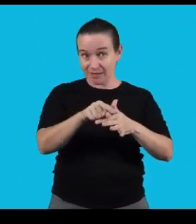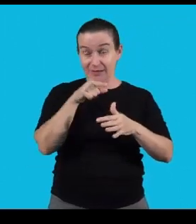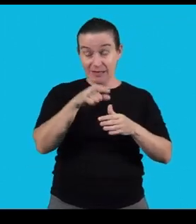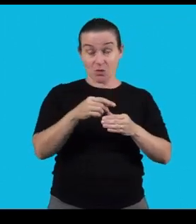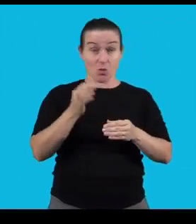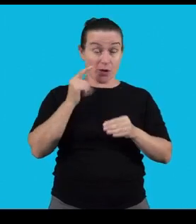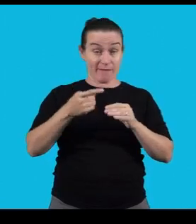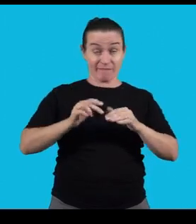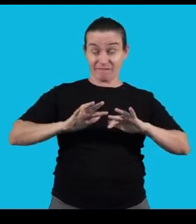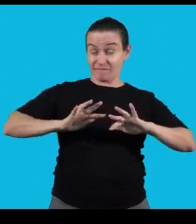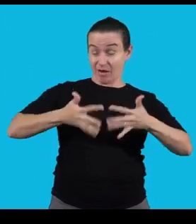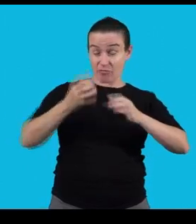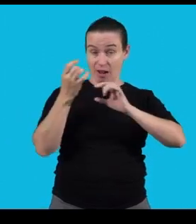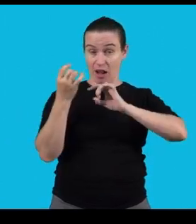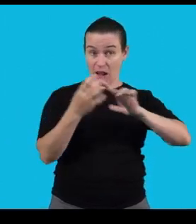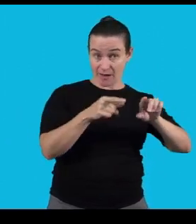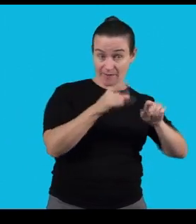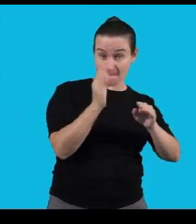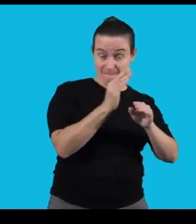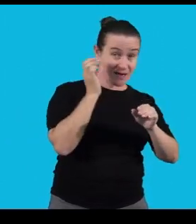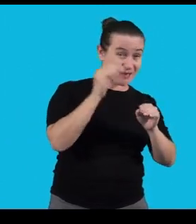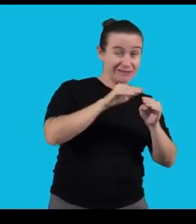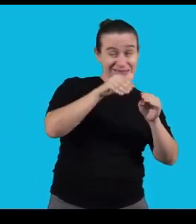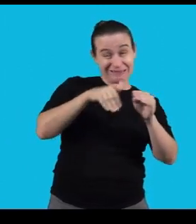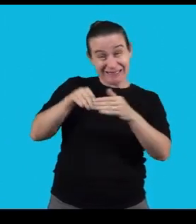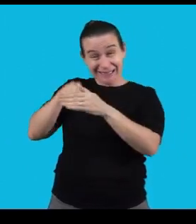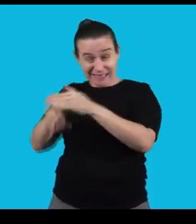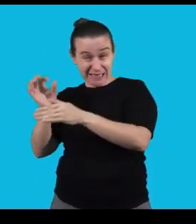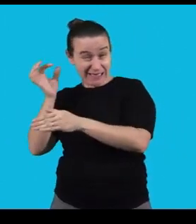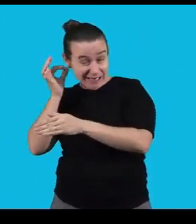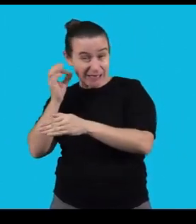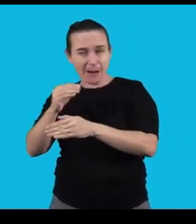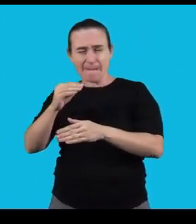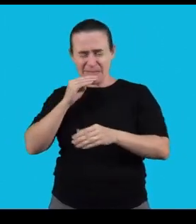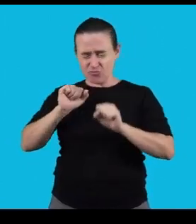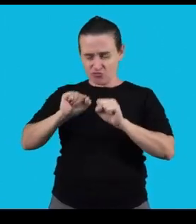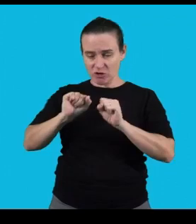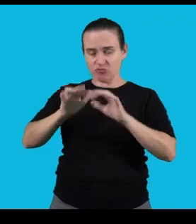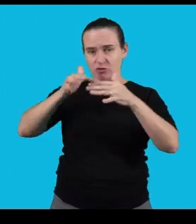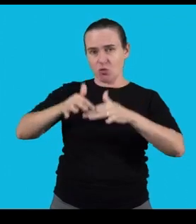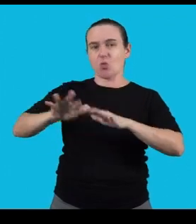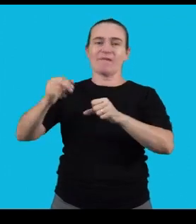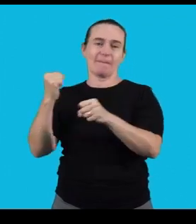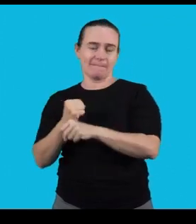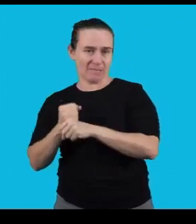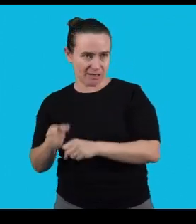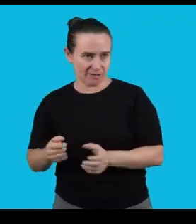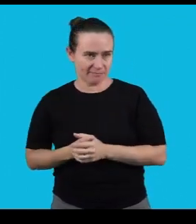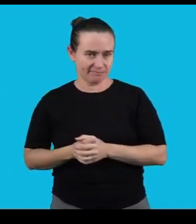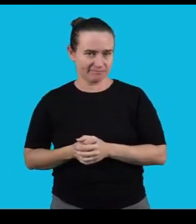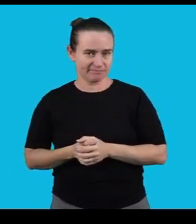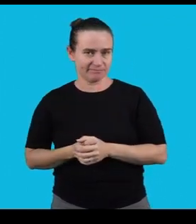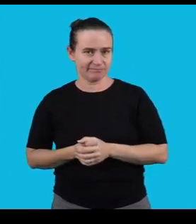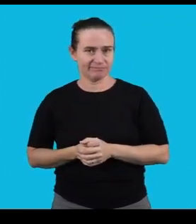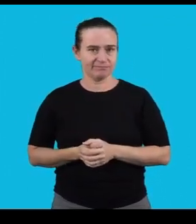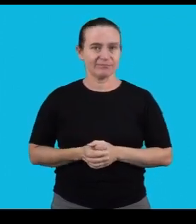vibrate. And then the moment the vibrations leave the middle ear into the inner ear, pressure wave is